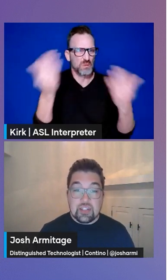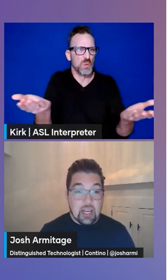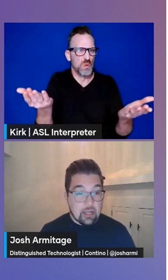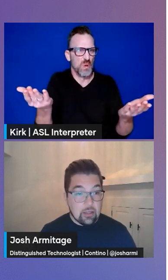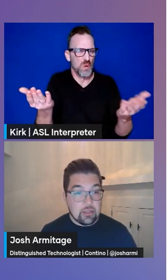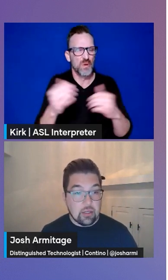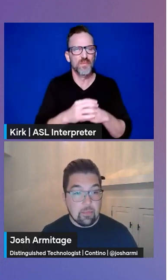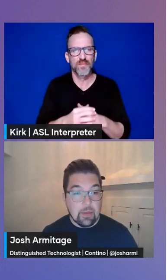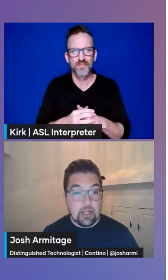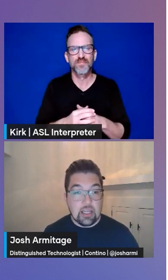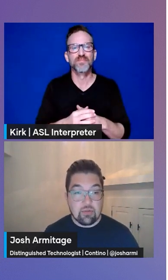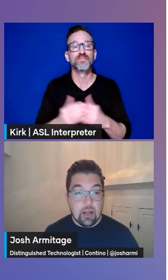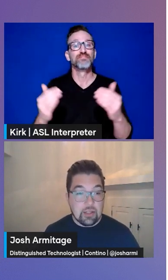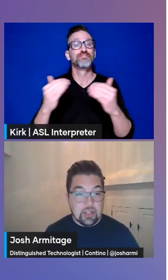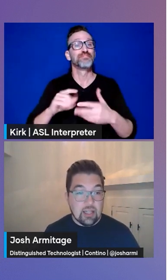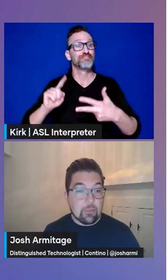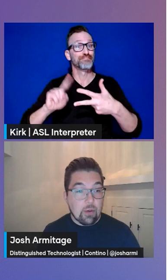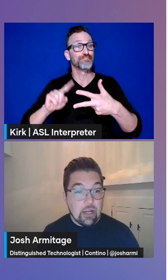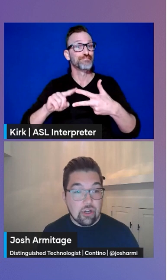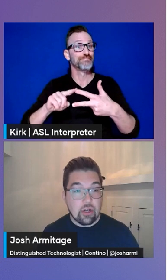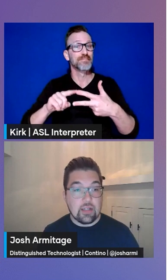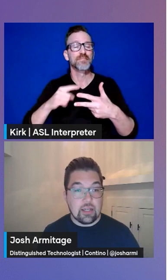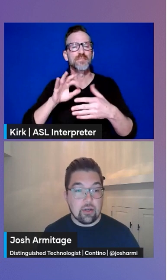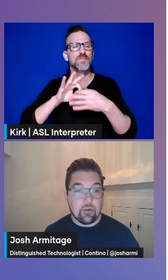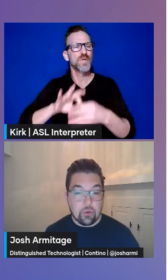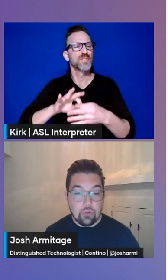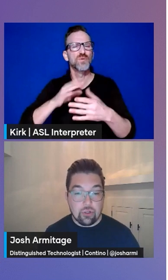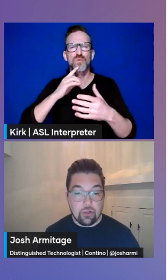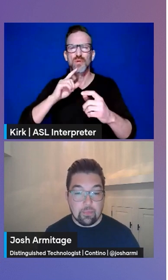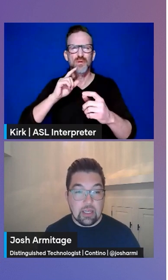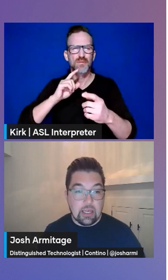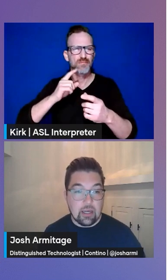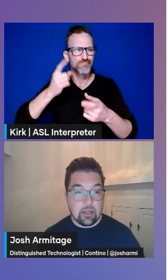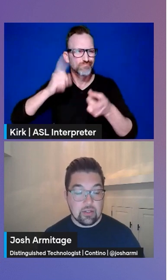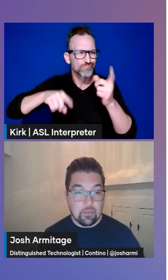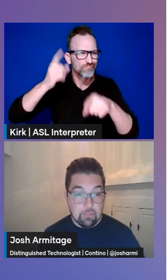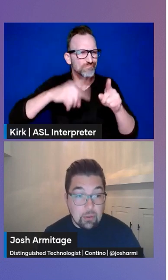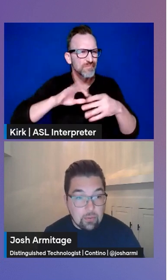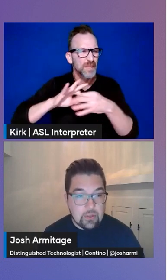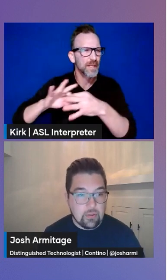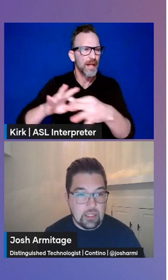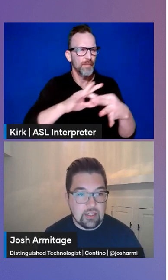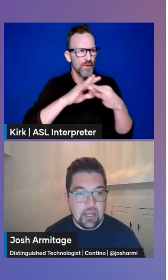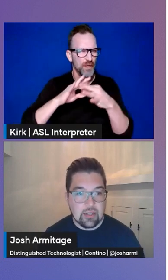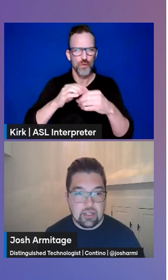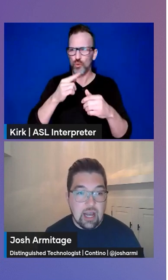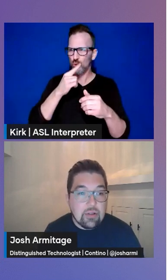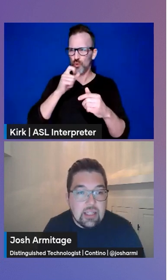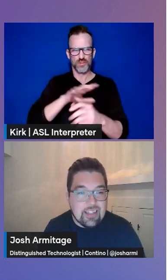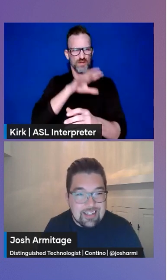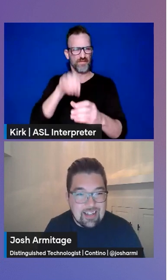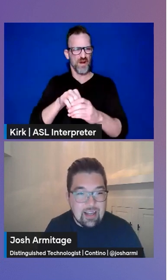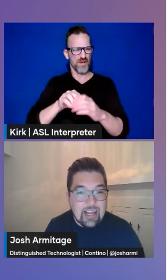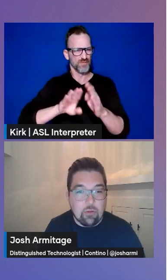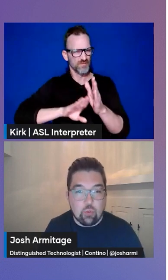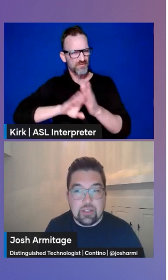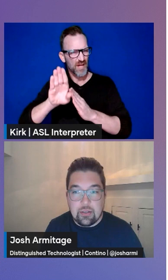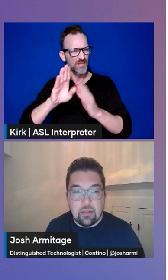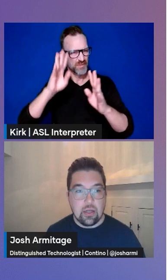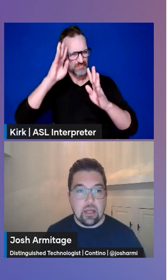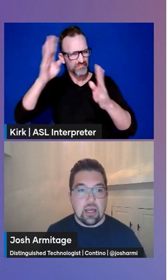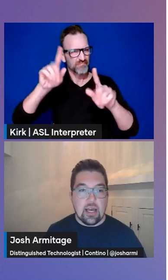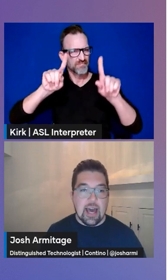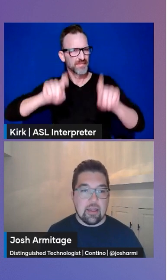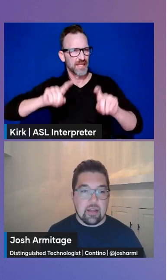The second bit is around this collaboration idea of who should be here to build these tests. How do these tests get